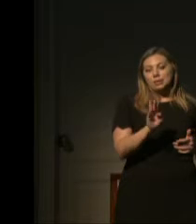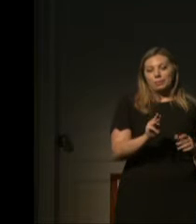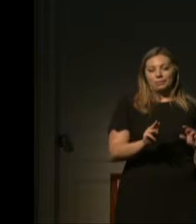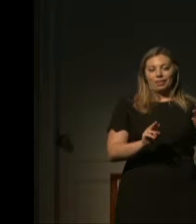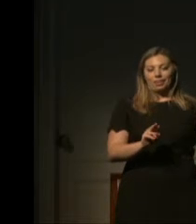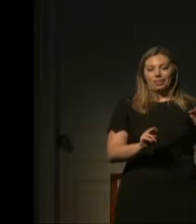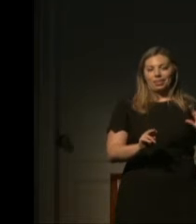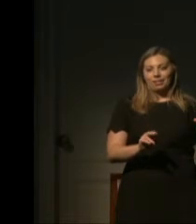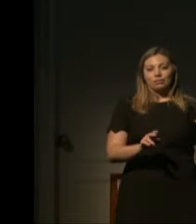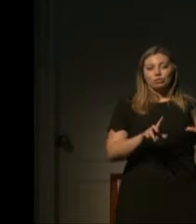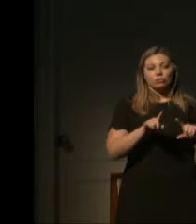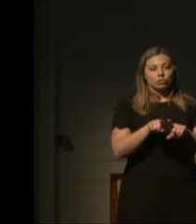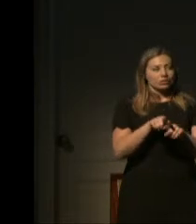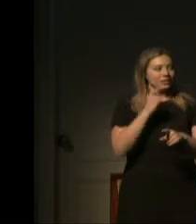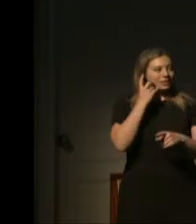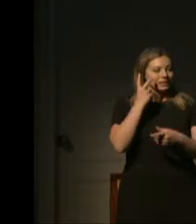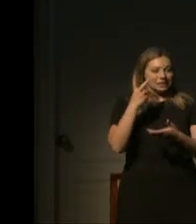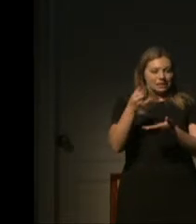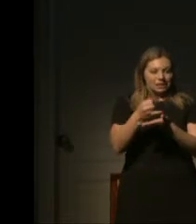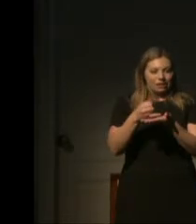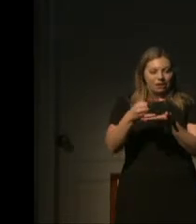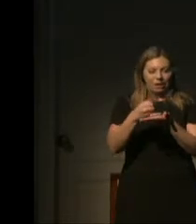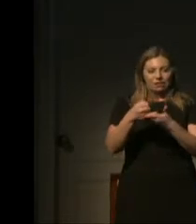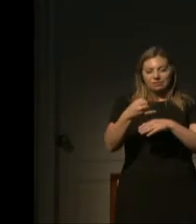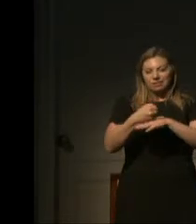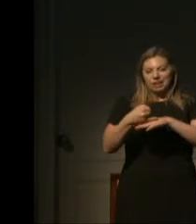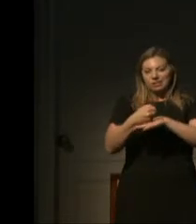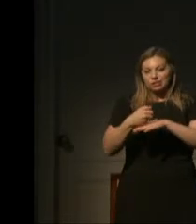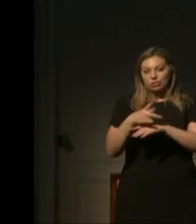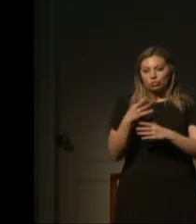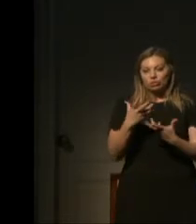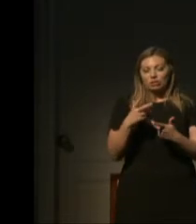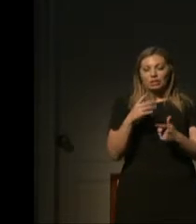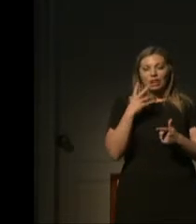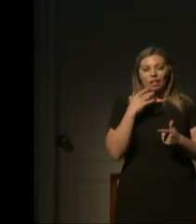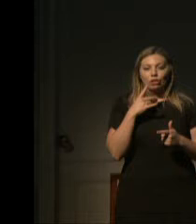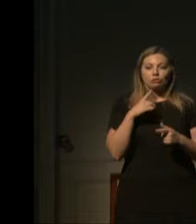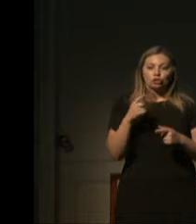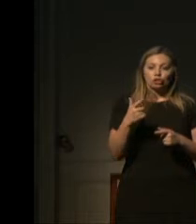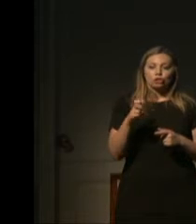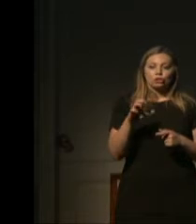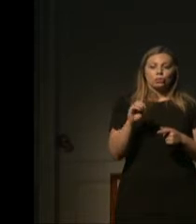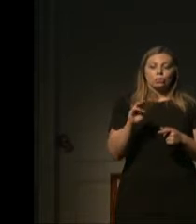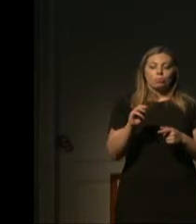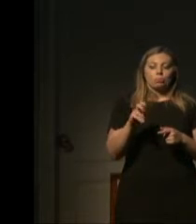you see this island of hard-edge, very colorful geometric